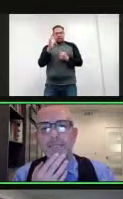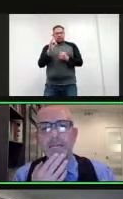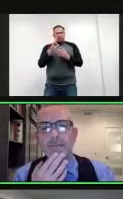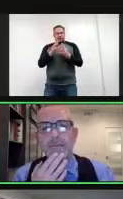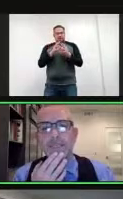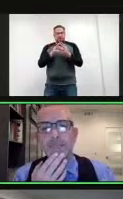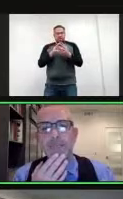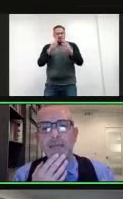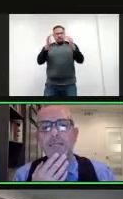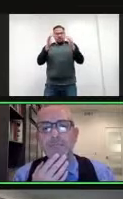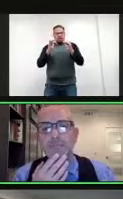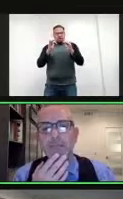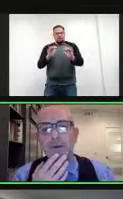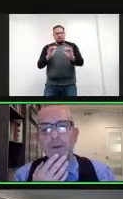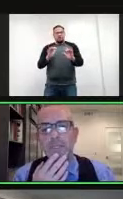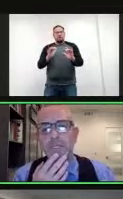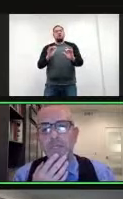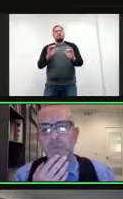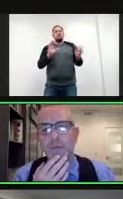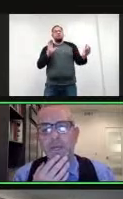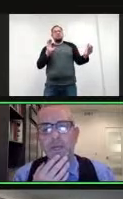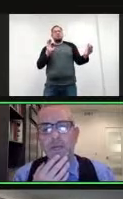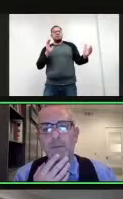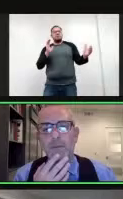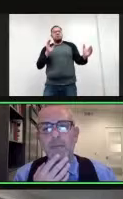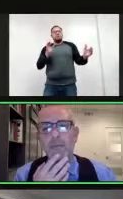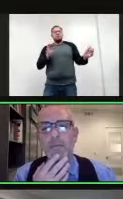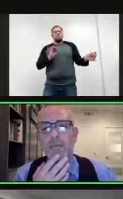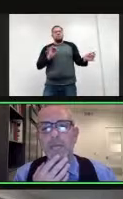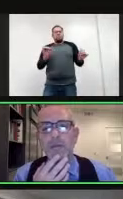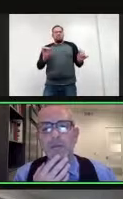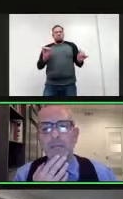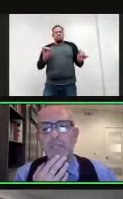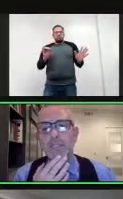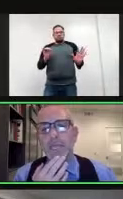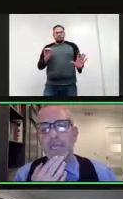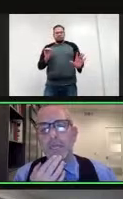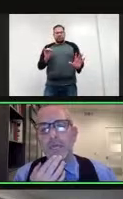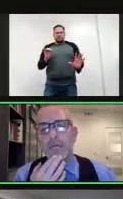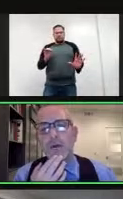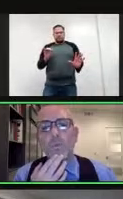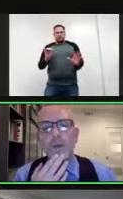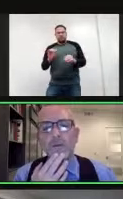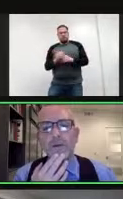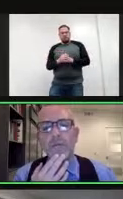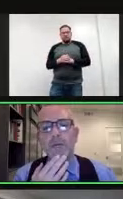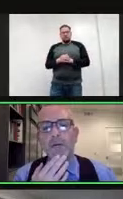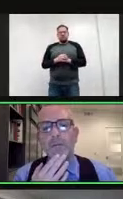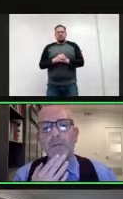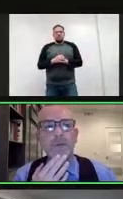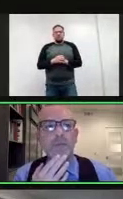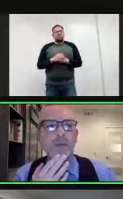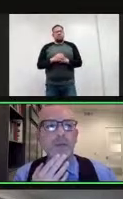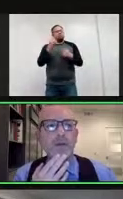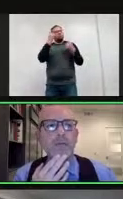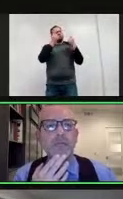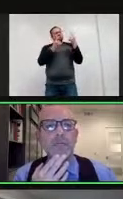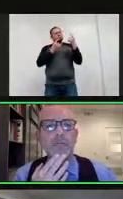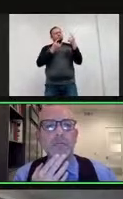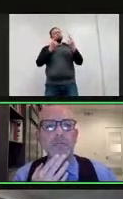the next item has some similarities as well. There is a wondering that we